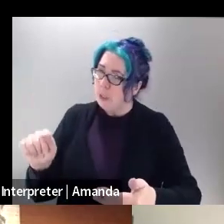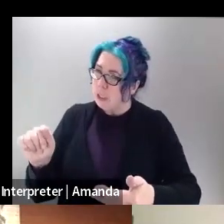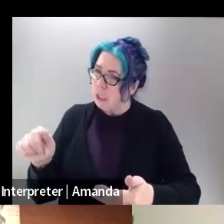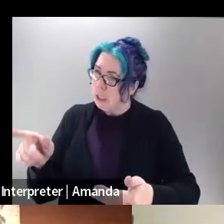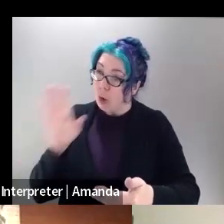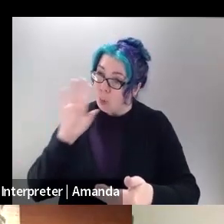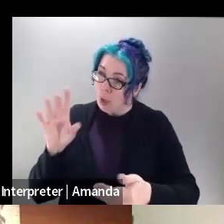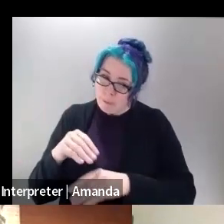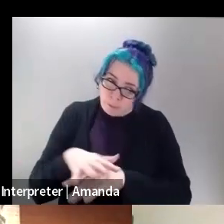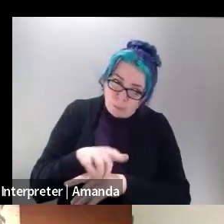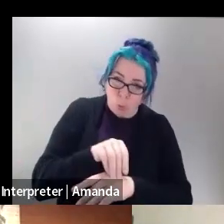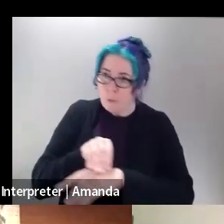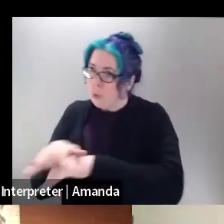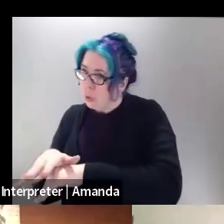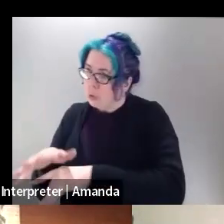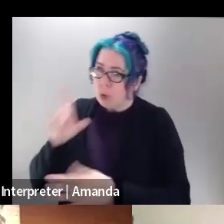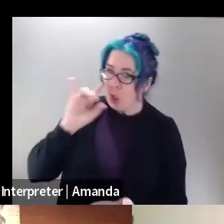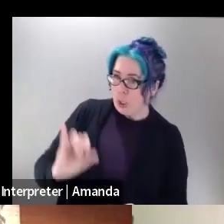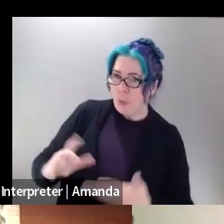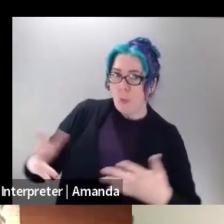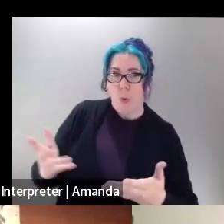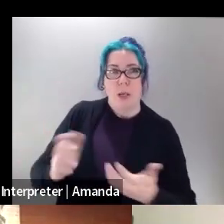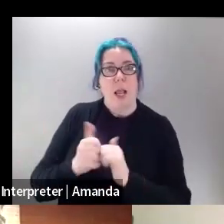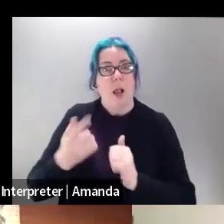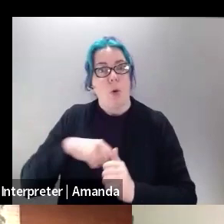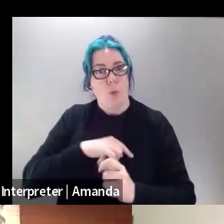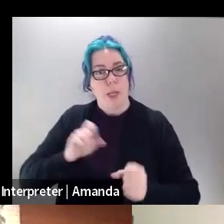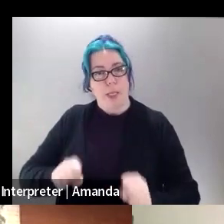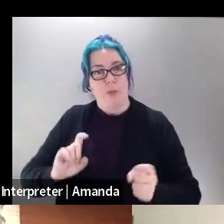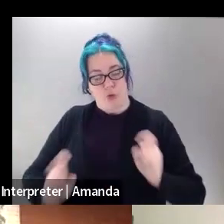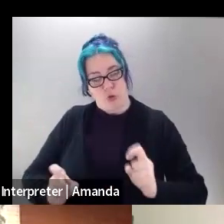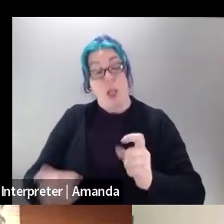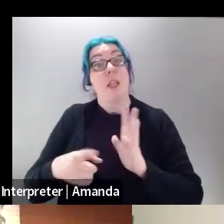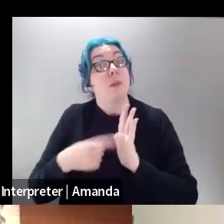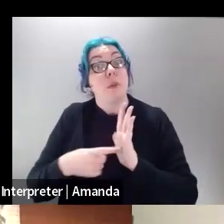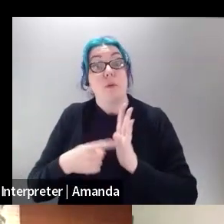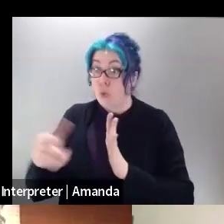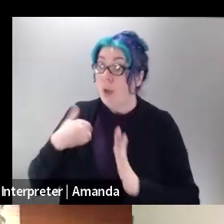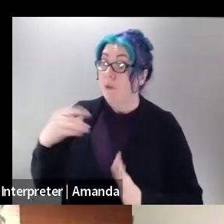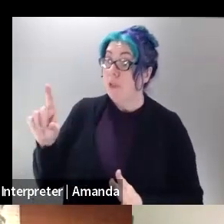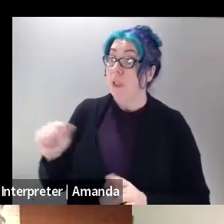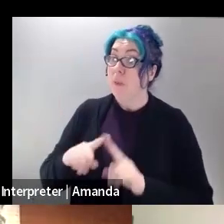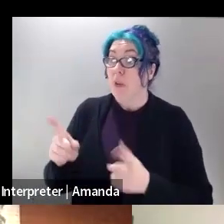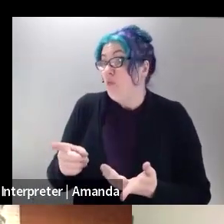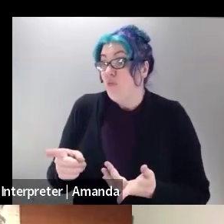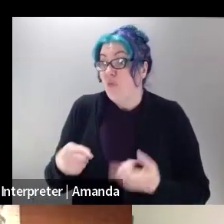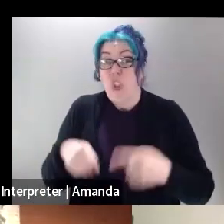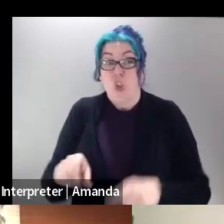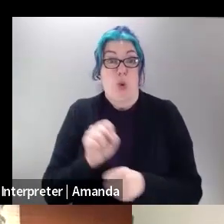Because again, I think sometimes it would have nothing to do with the work, or it has everything to do with the